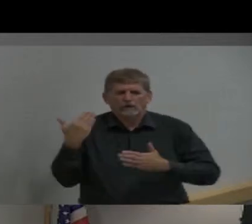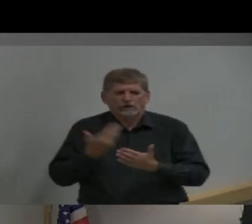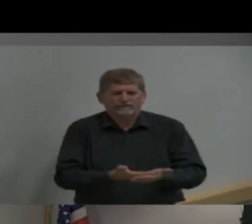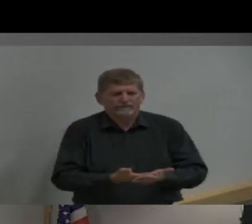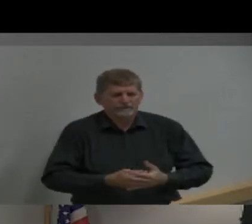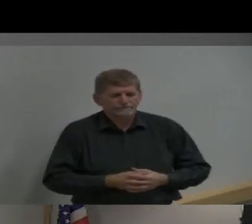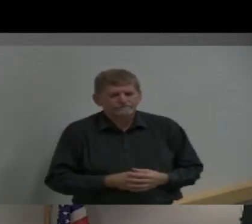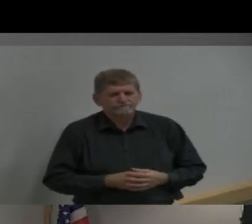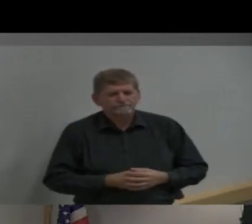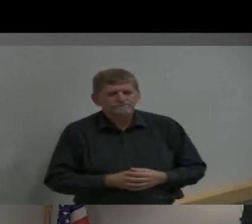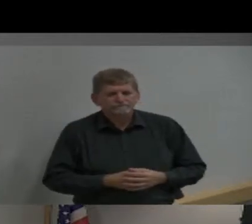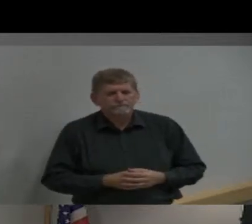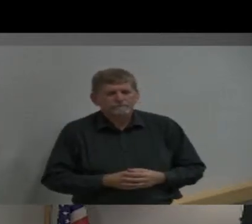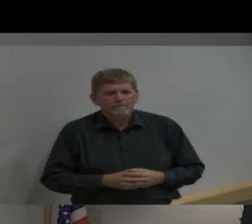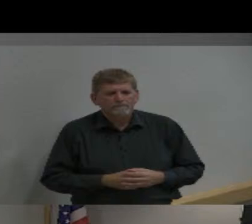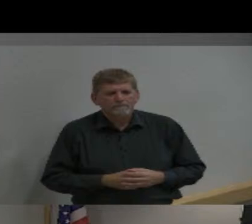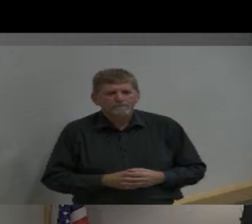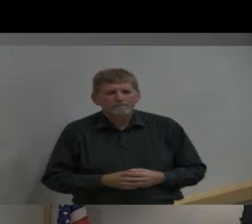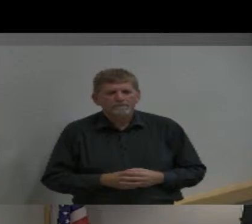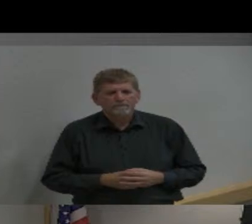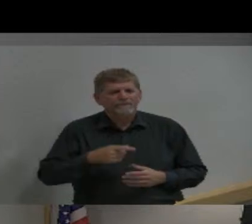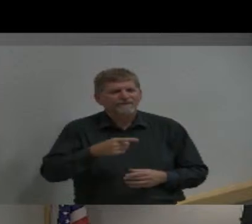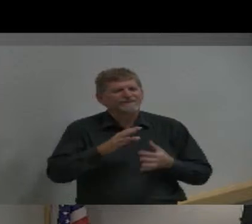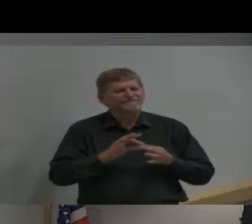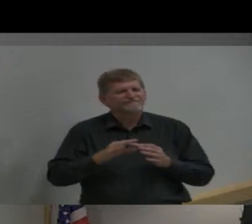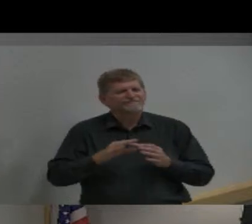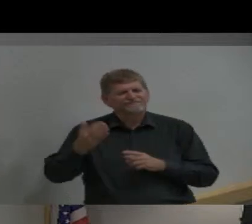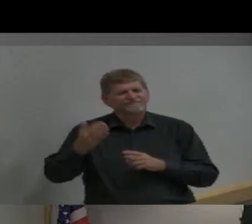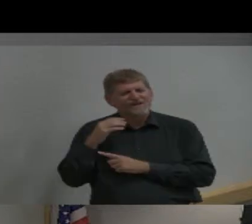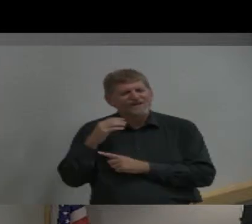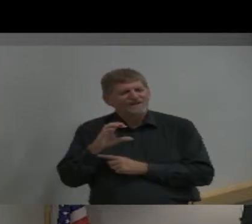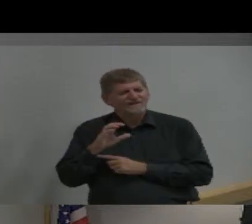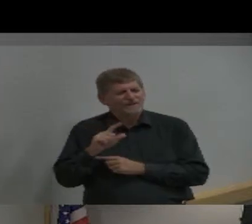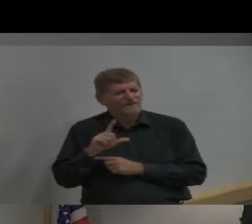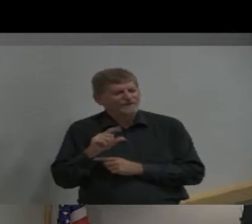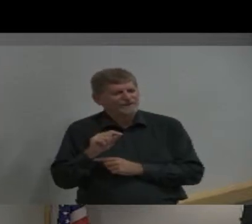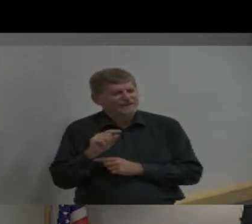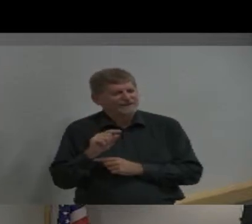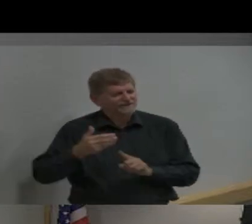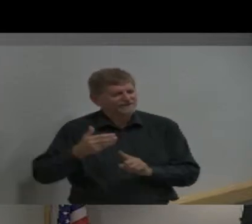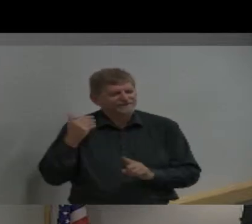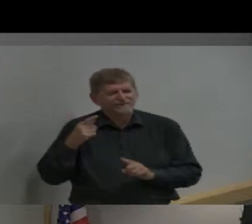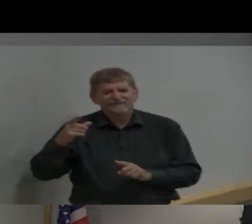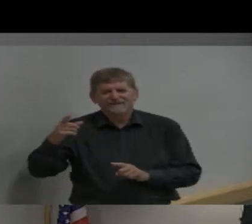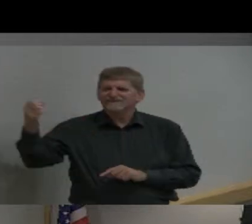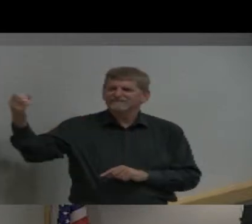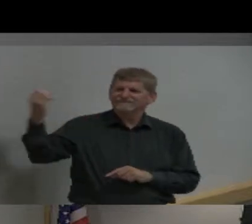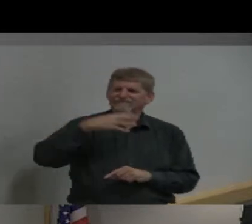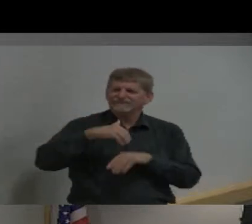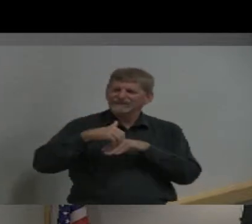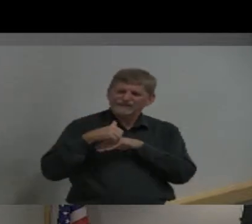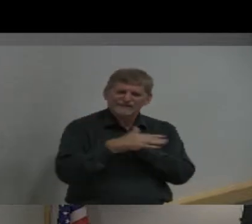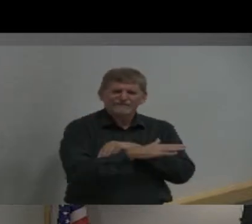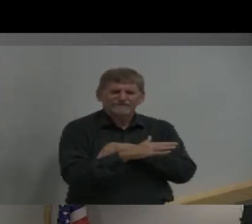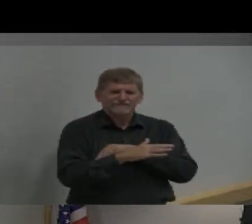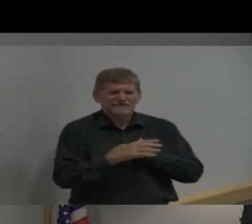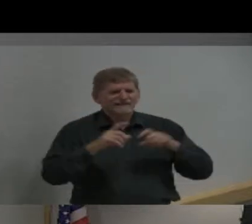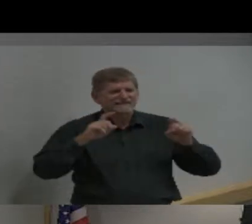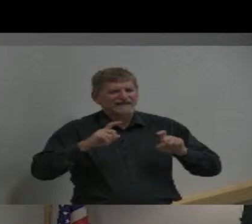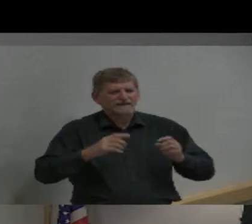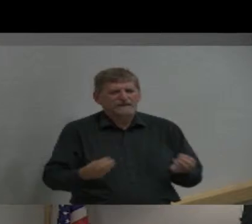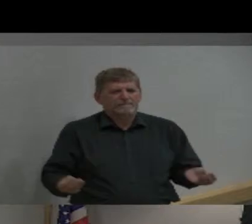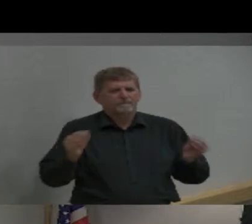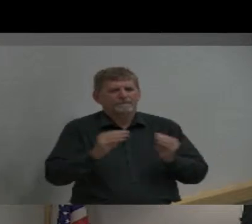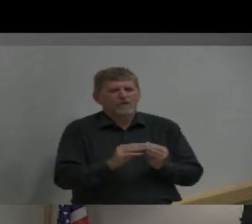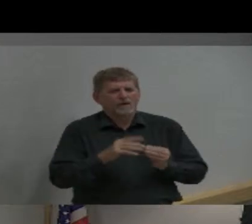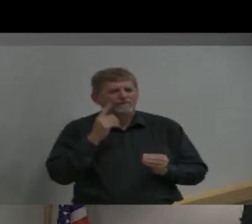October 20th that the federal government had shipped more than 100 million of the new rapid tests to states for use in public schools, assisted living,